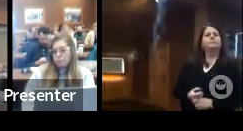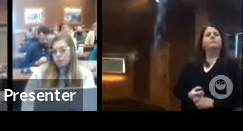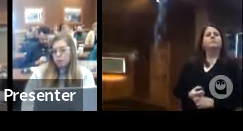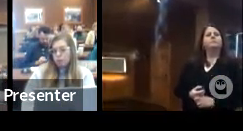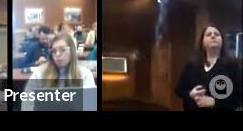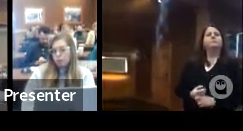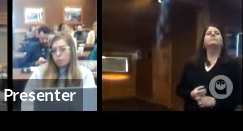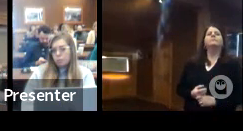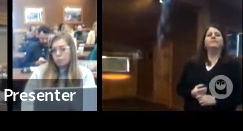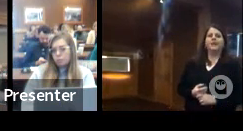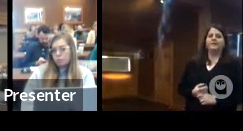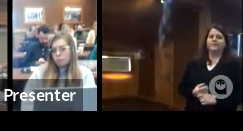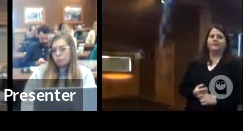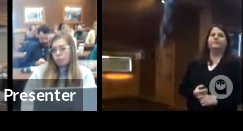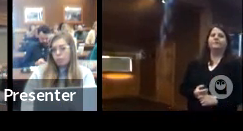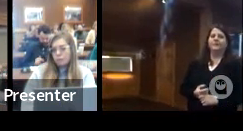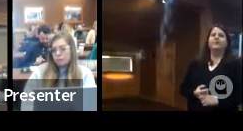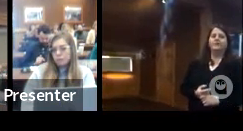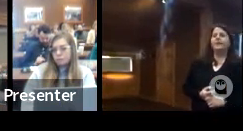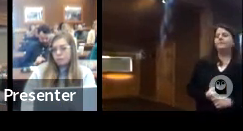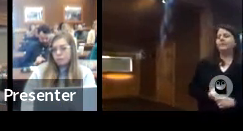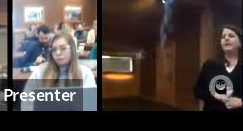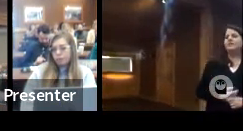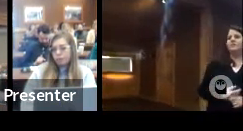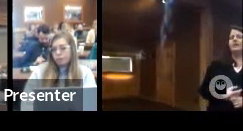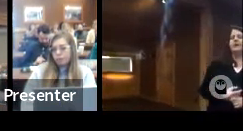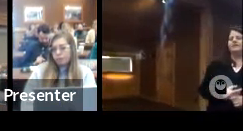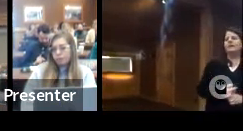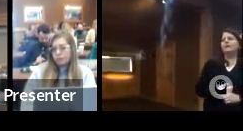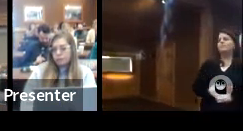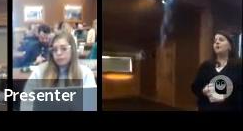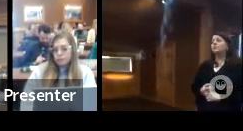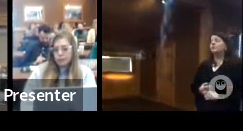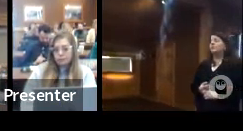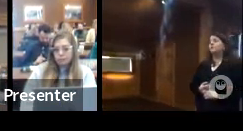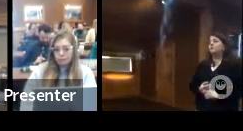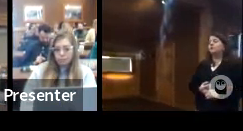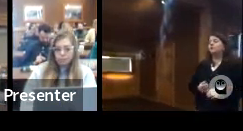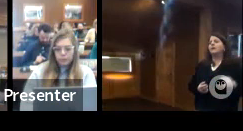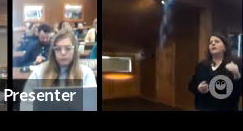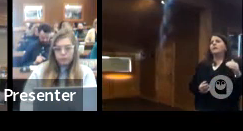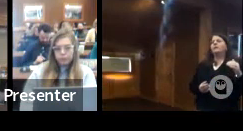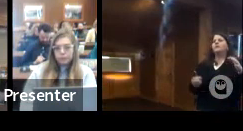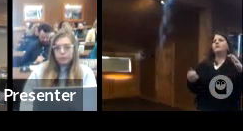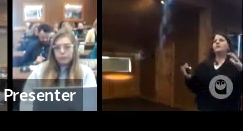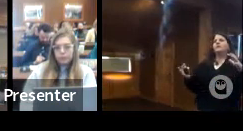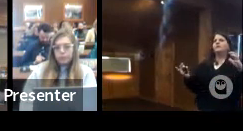and over again, trying to get a different answer. Yes. Yeah, they can do that. Prosecutors, you know,